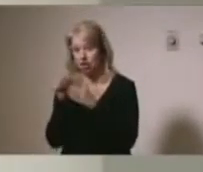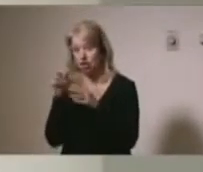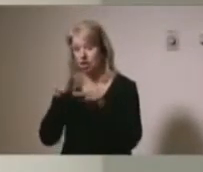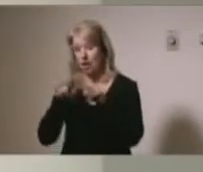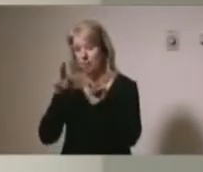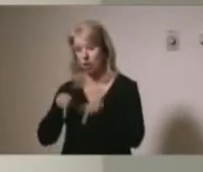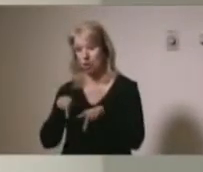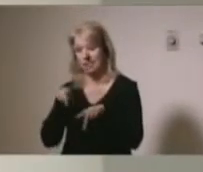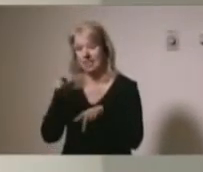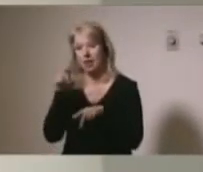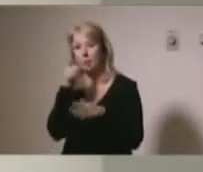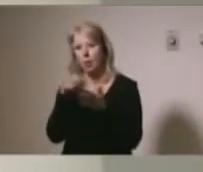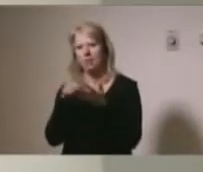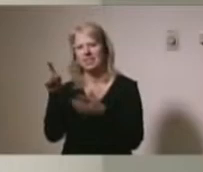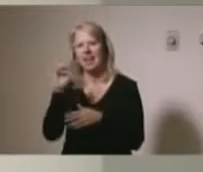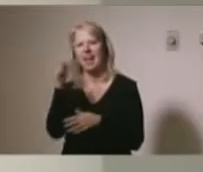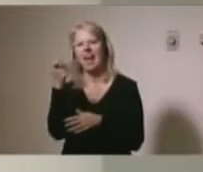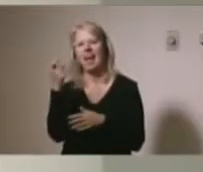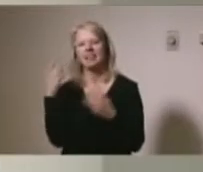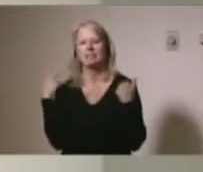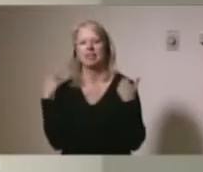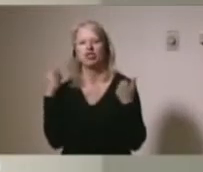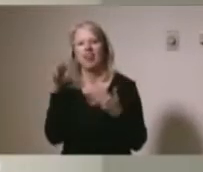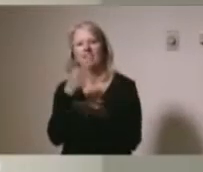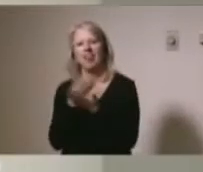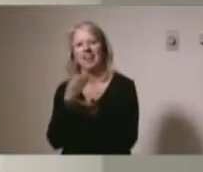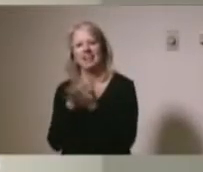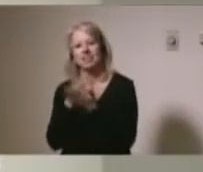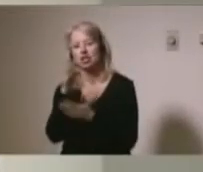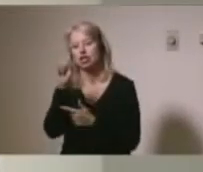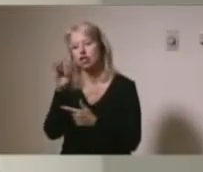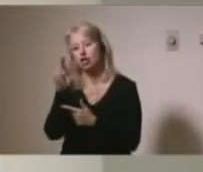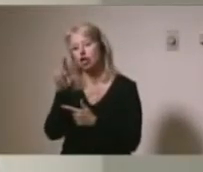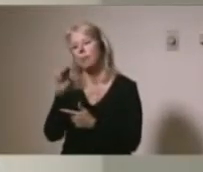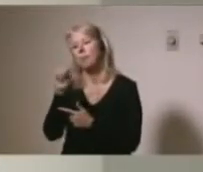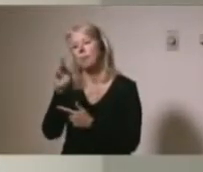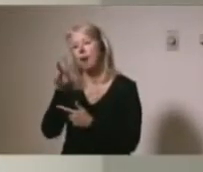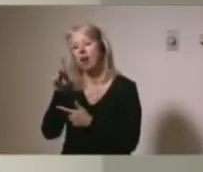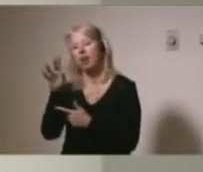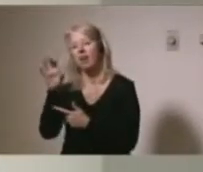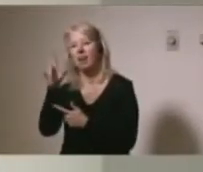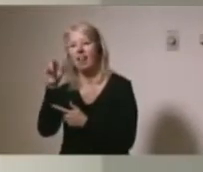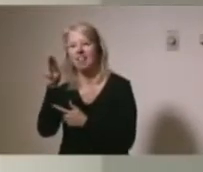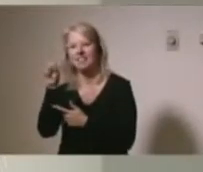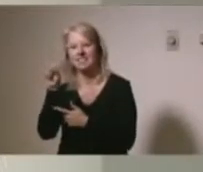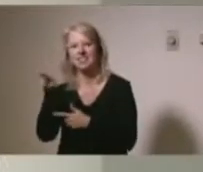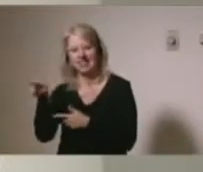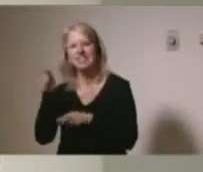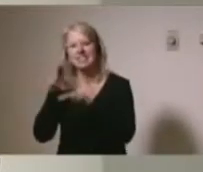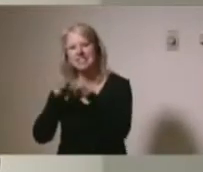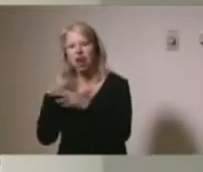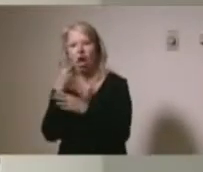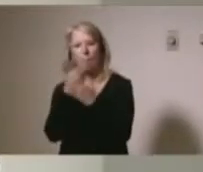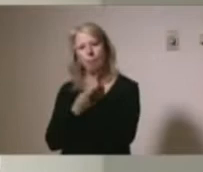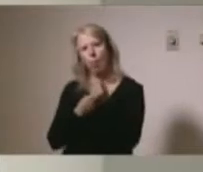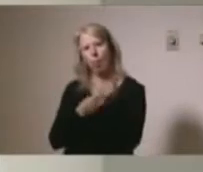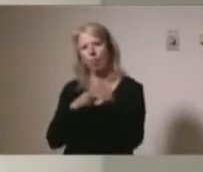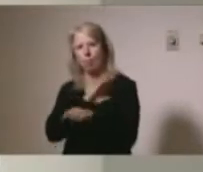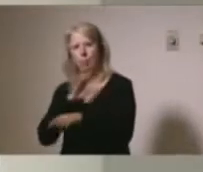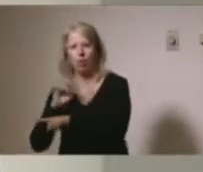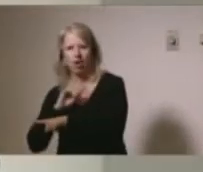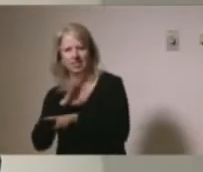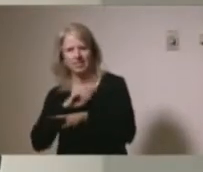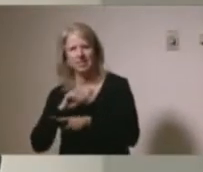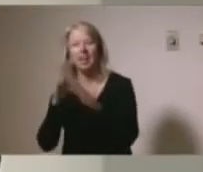an ex-Minister of Finance, Sir Michael Cullen, sits on both boards. The CEO of the New Zealand Post Group,